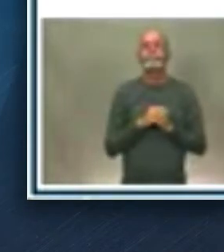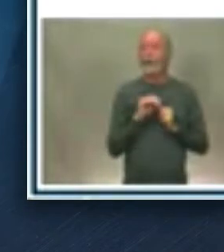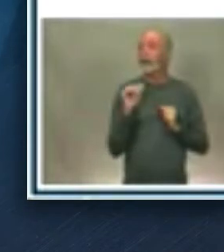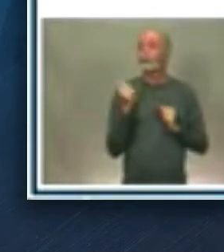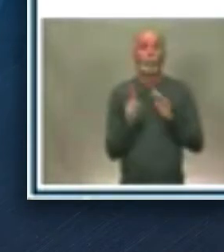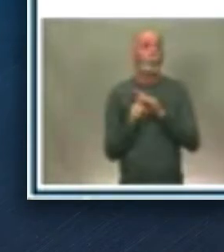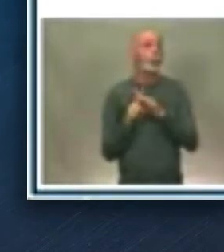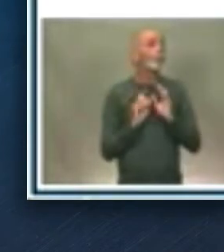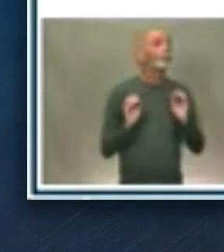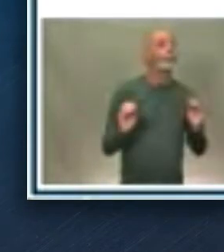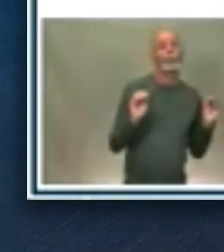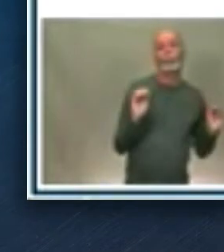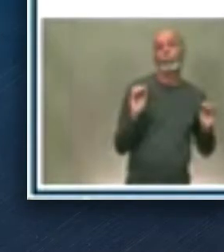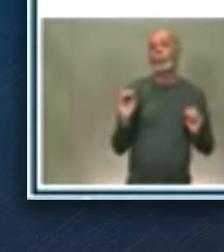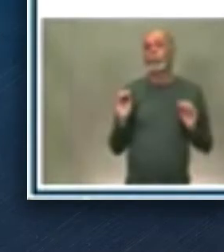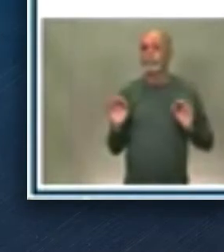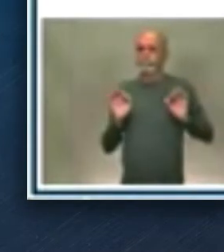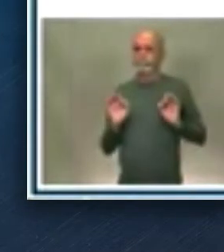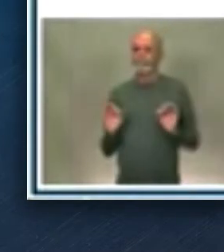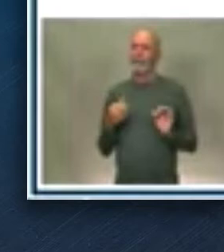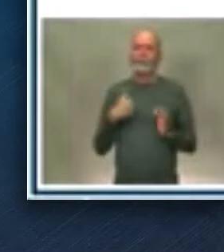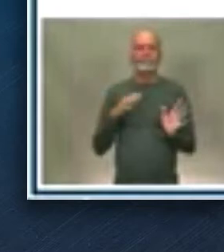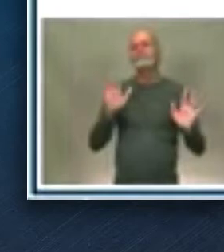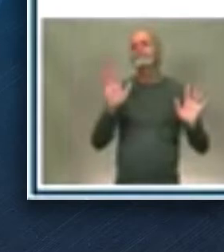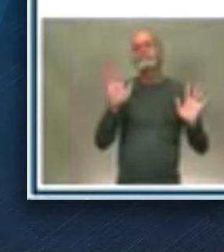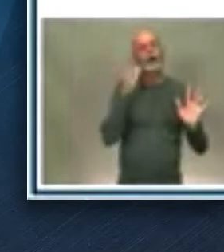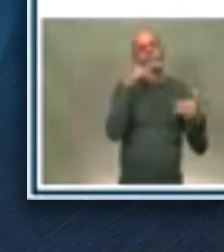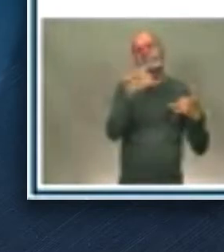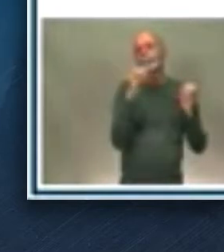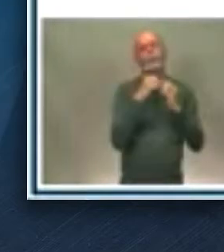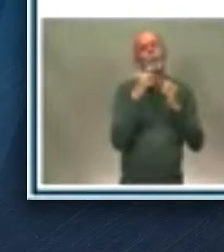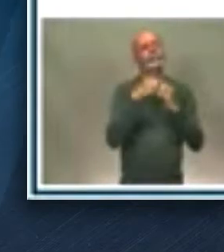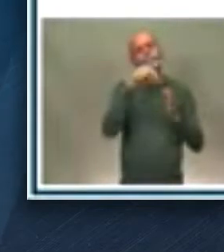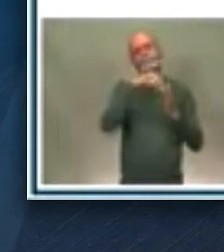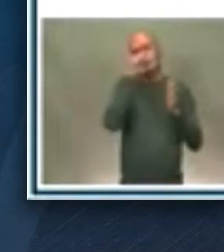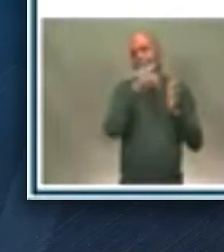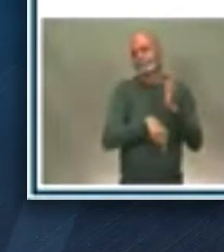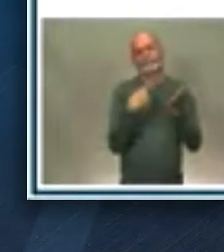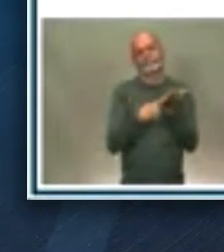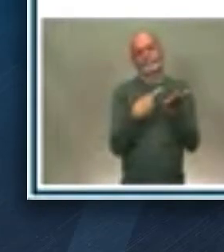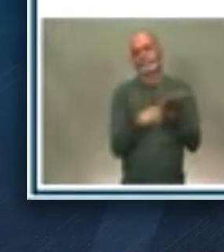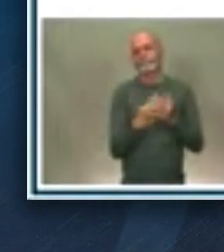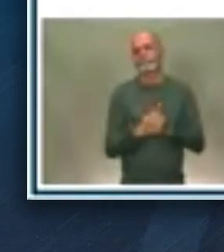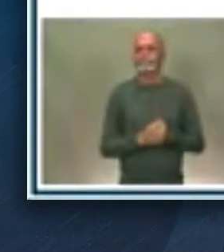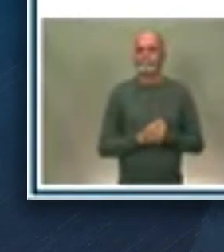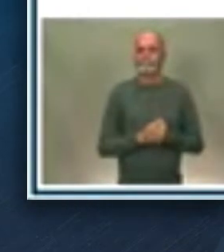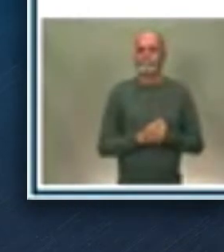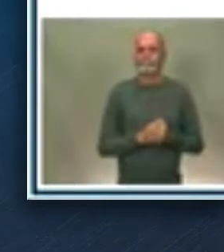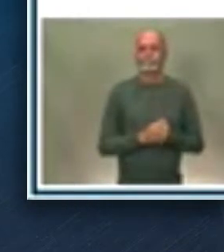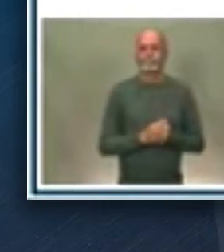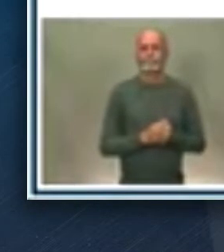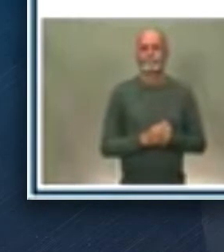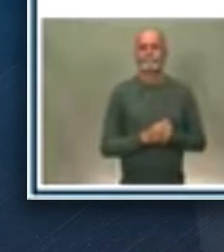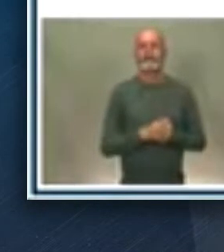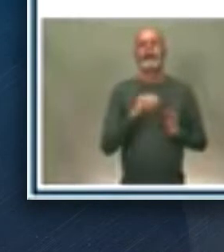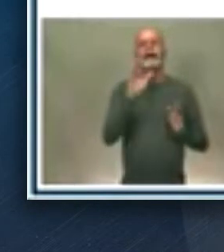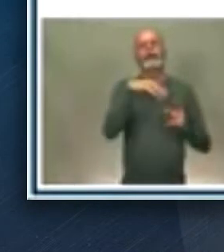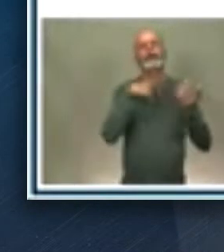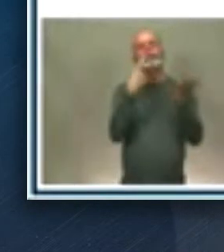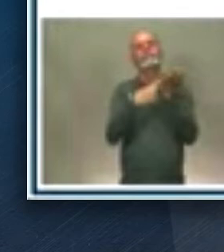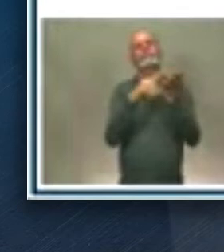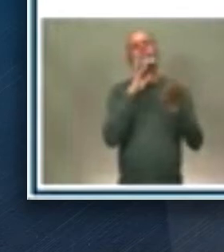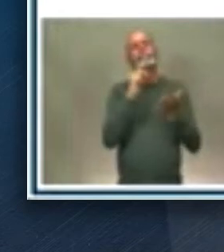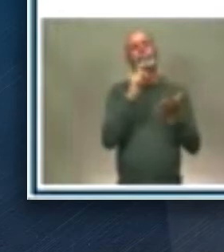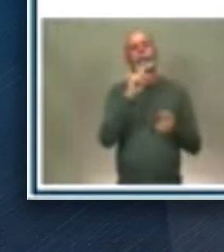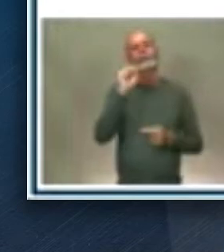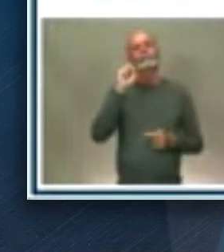contemplated as part of a COVID response. But there's lots of discussions to be had around education. Mr. Houston mentioned earlier the Scotia Pass idea that was floated during the